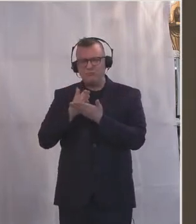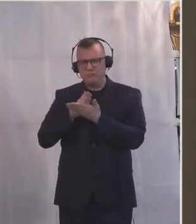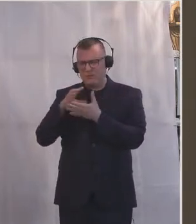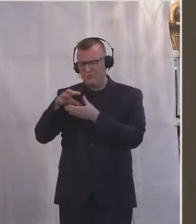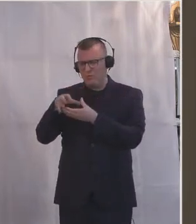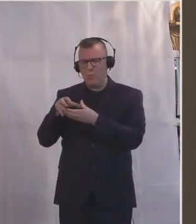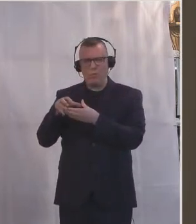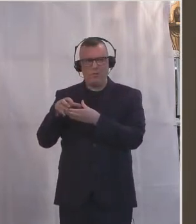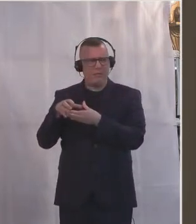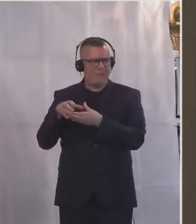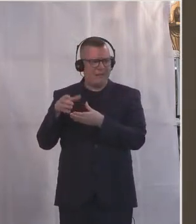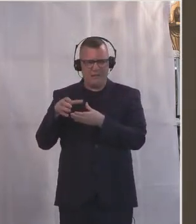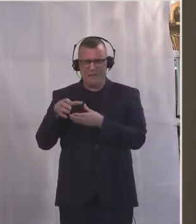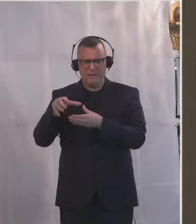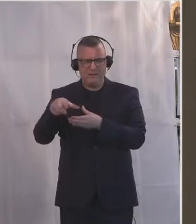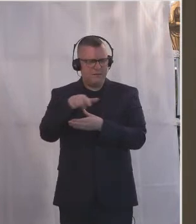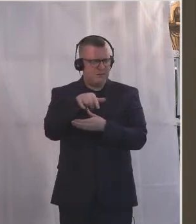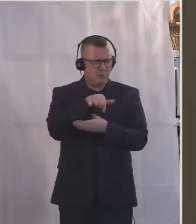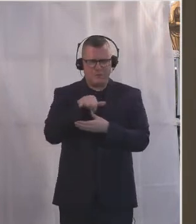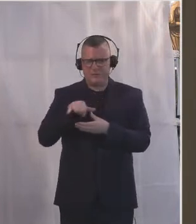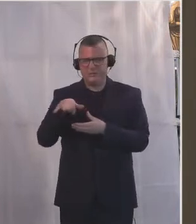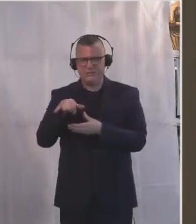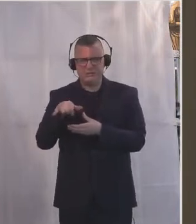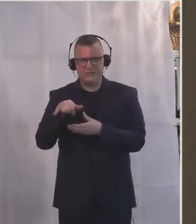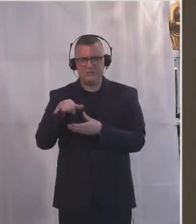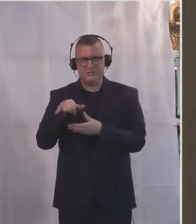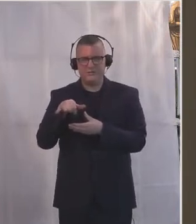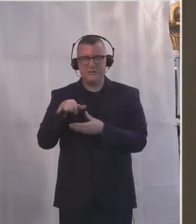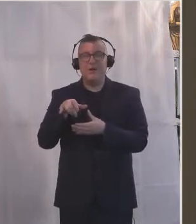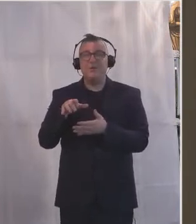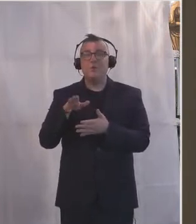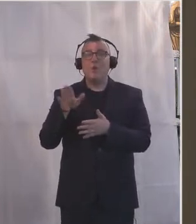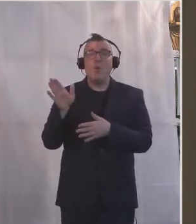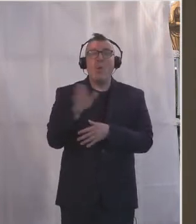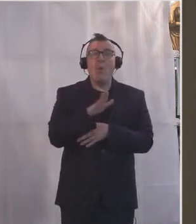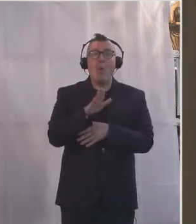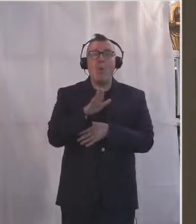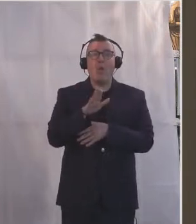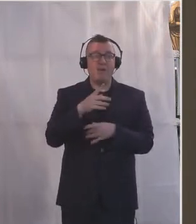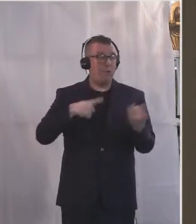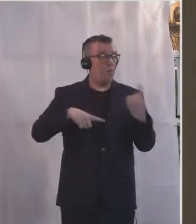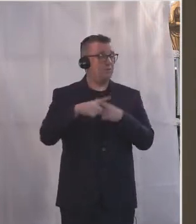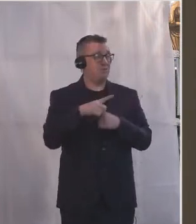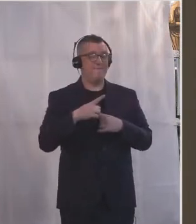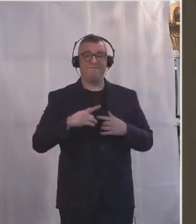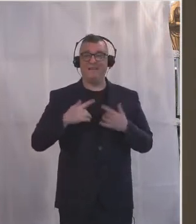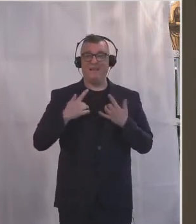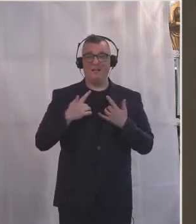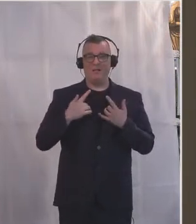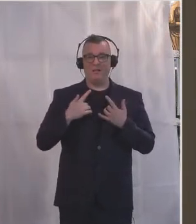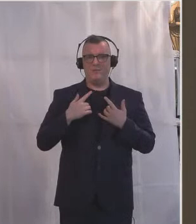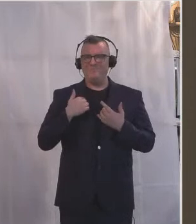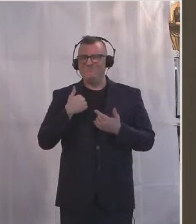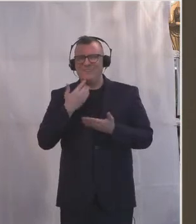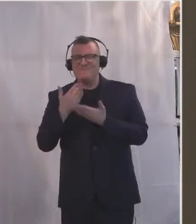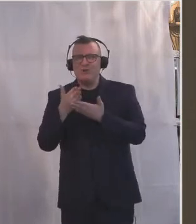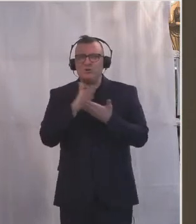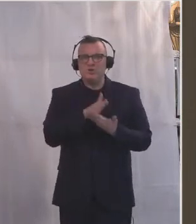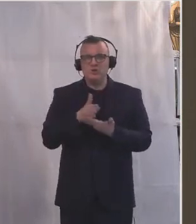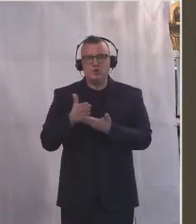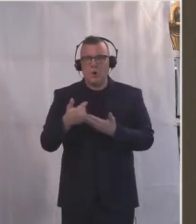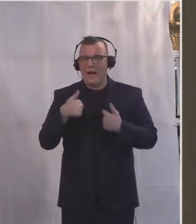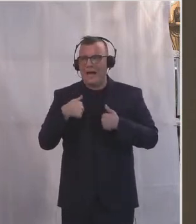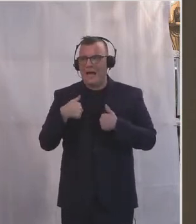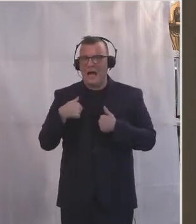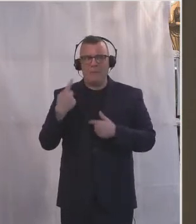bit of... All of us have our version of that bread roll. All of us have our version of not wanting to